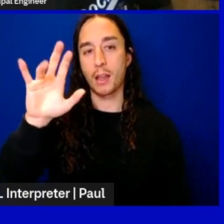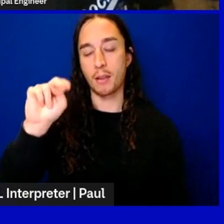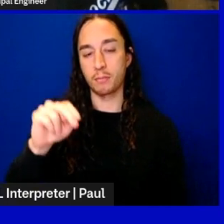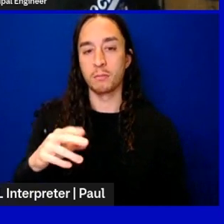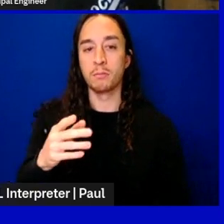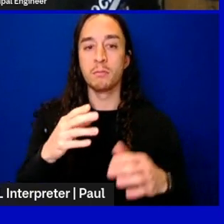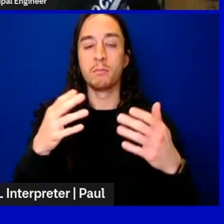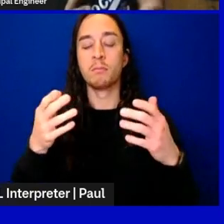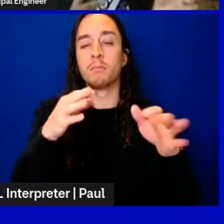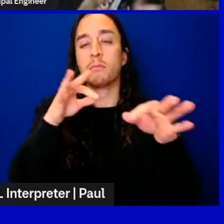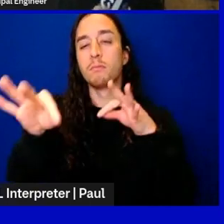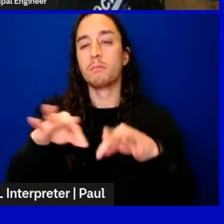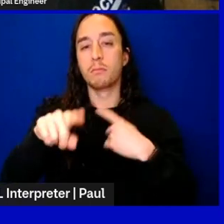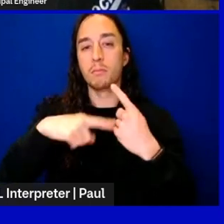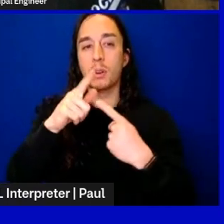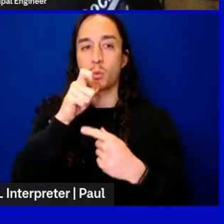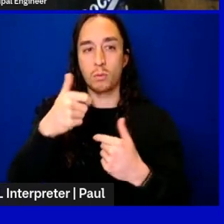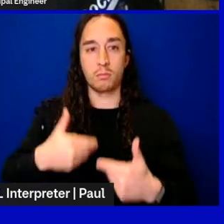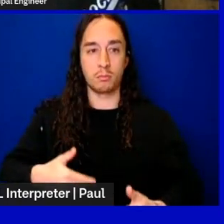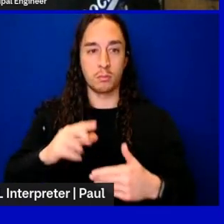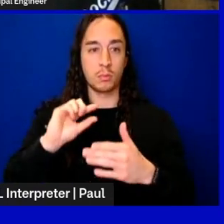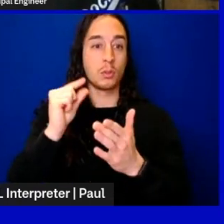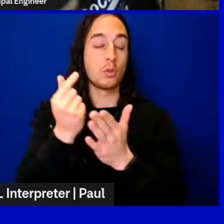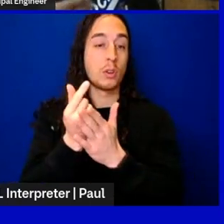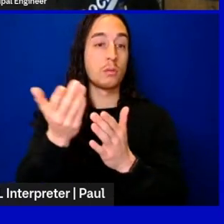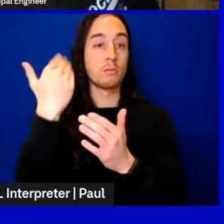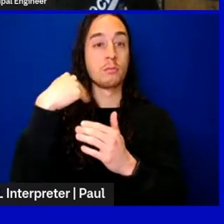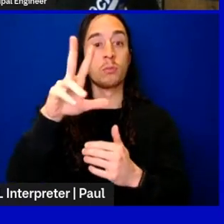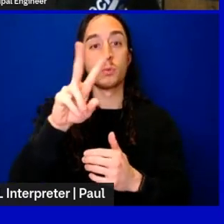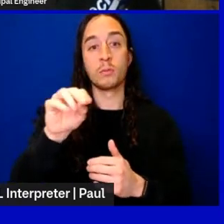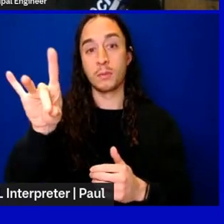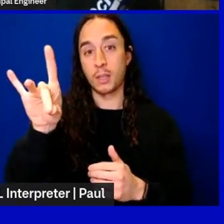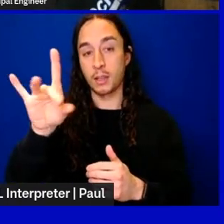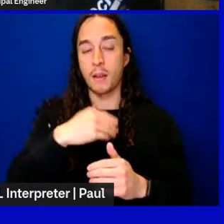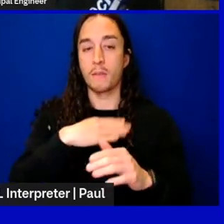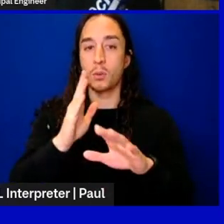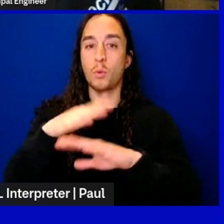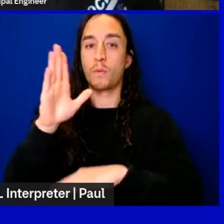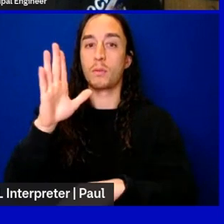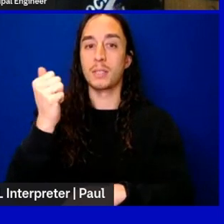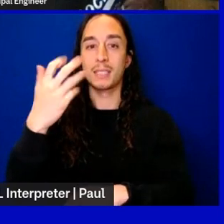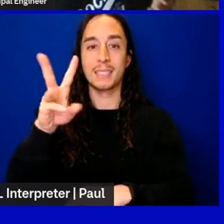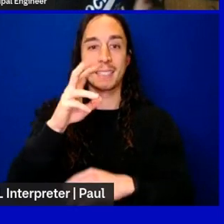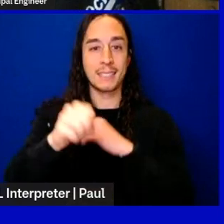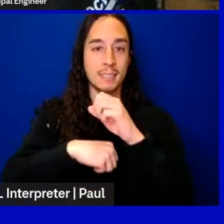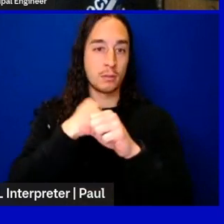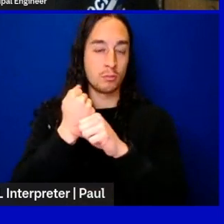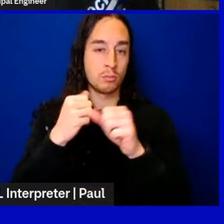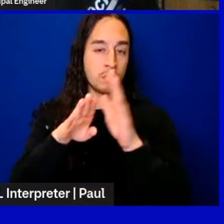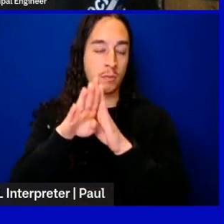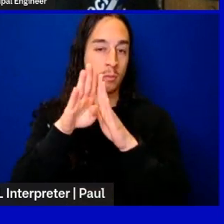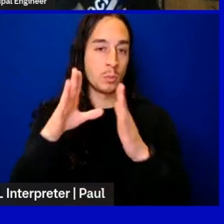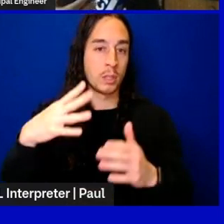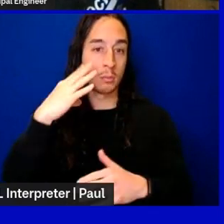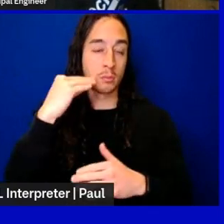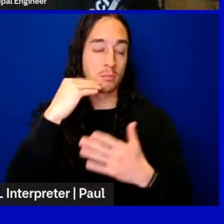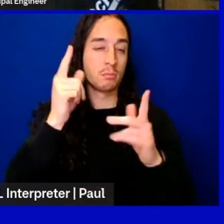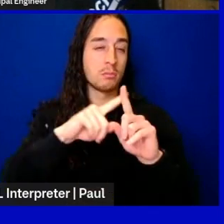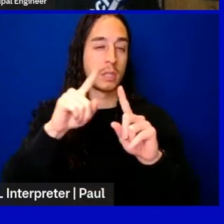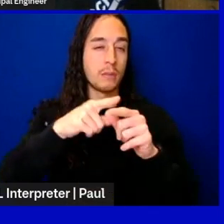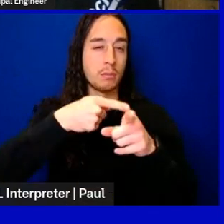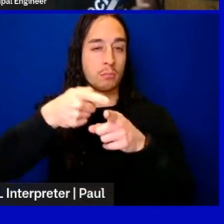me before I start. So, I graduated in the year 2008 and has more than 16 years of development experience across various business domains